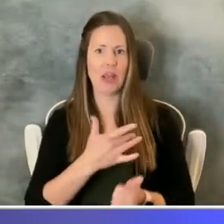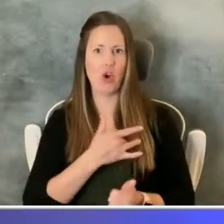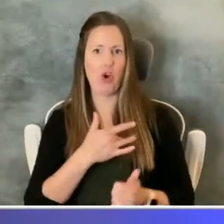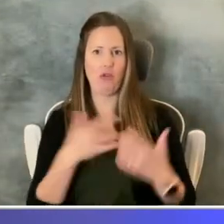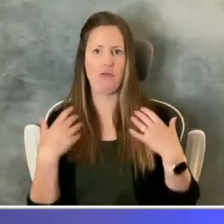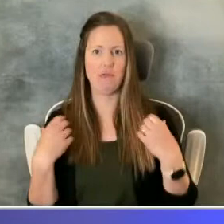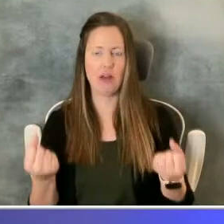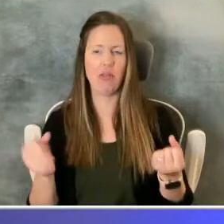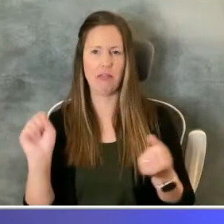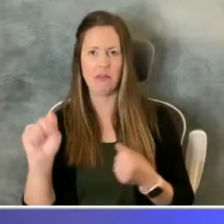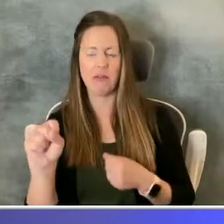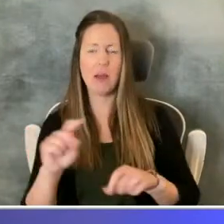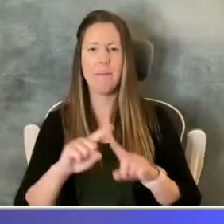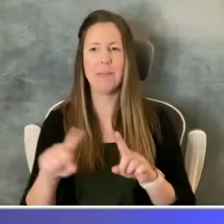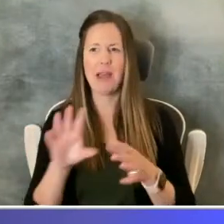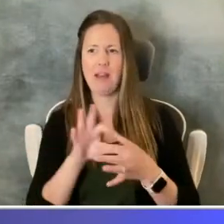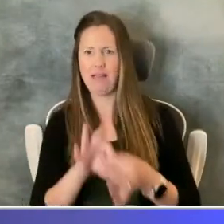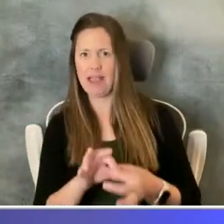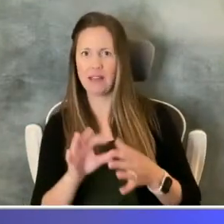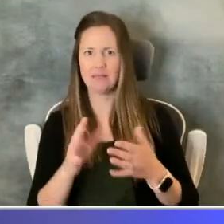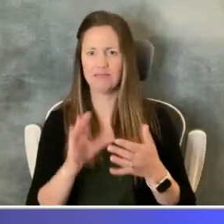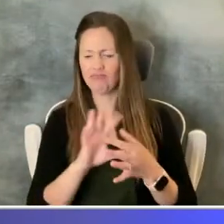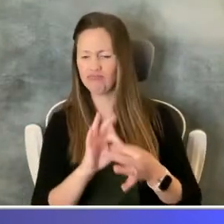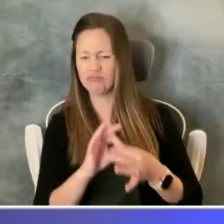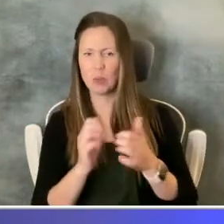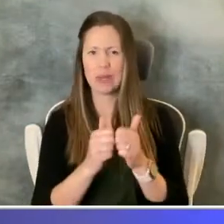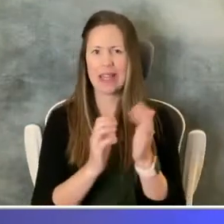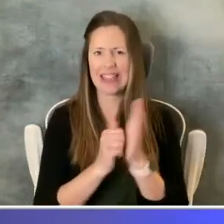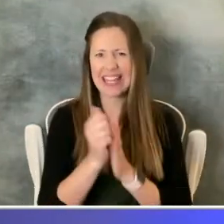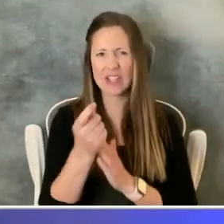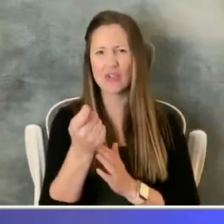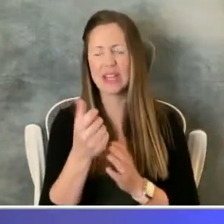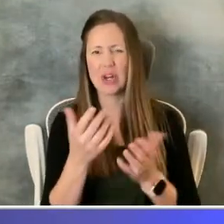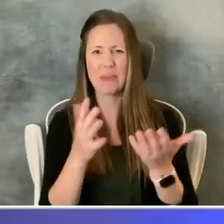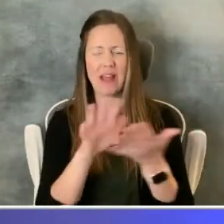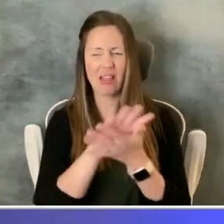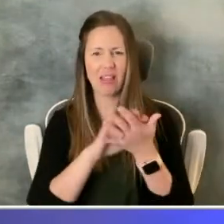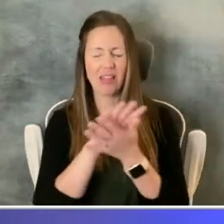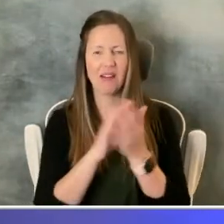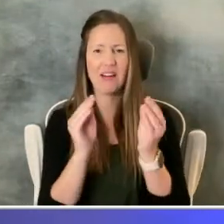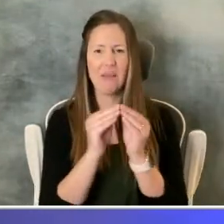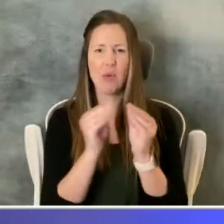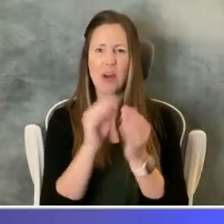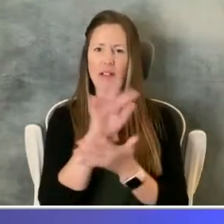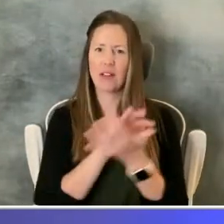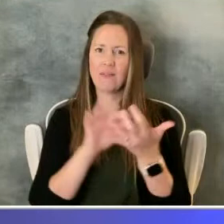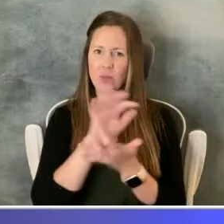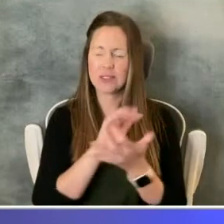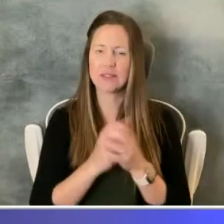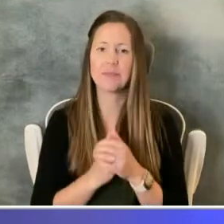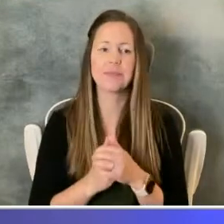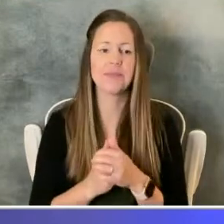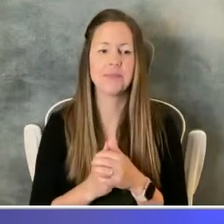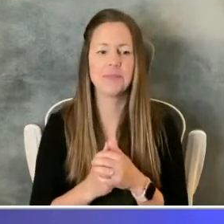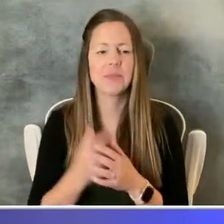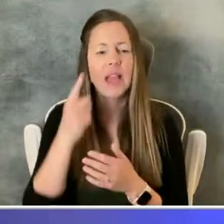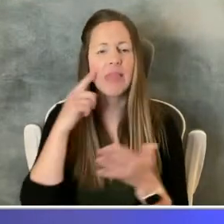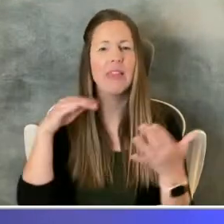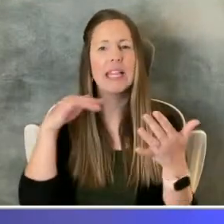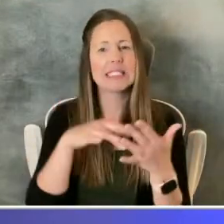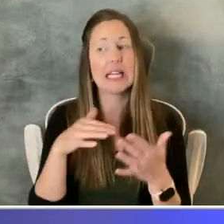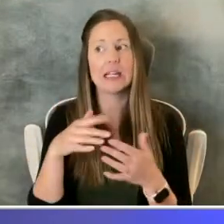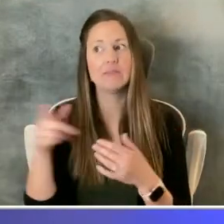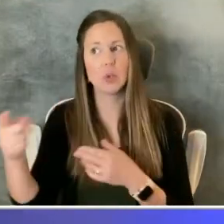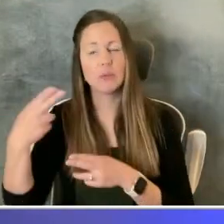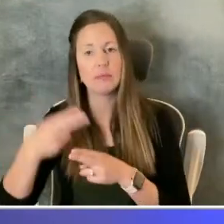and its relationship to cancer has been a little bit more confusing. I think this study was, as you mentioned, an observational study, so we have to